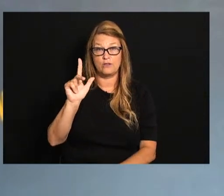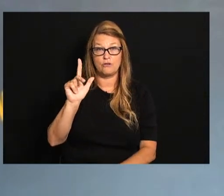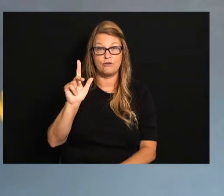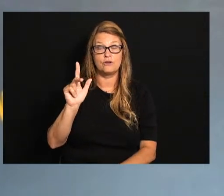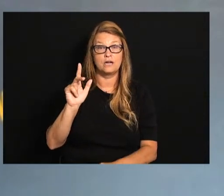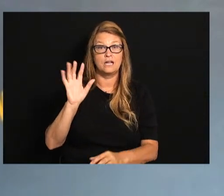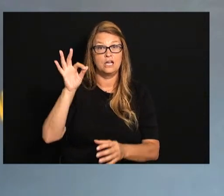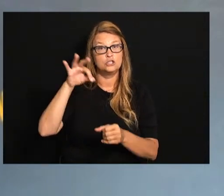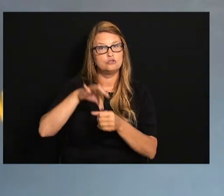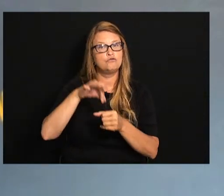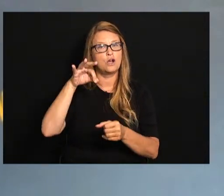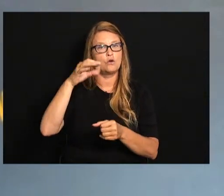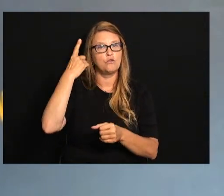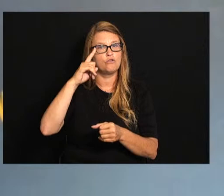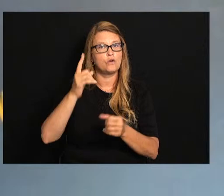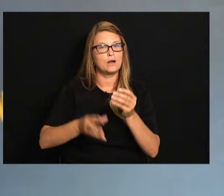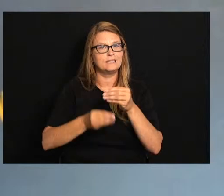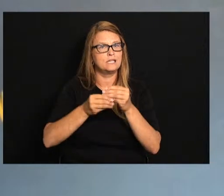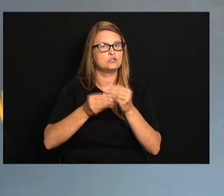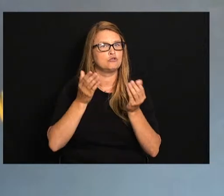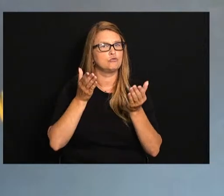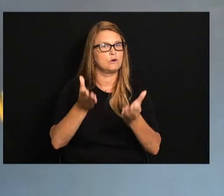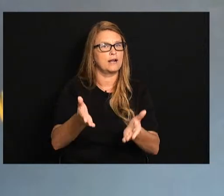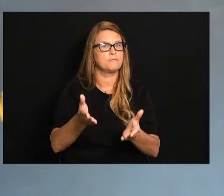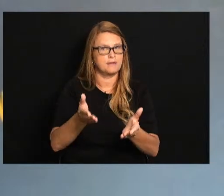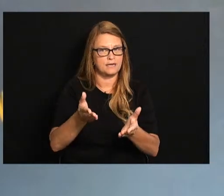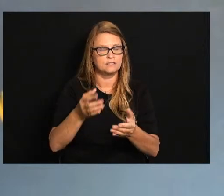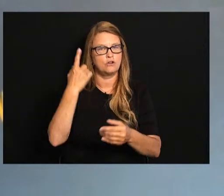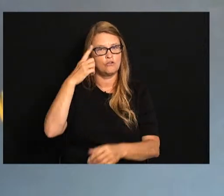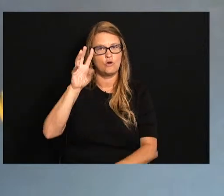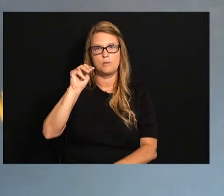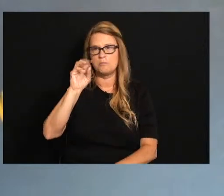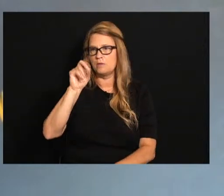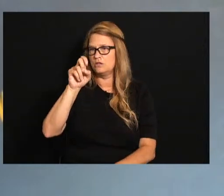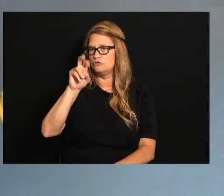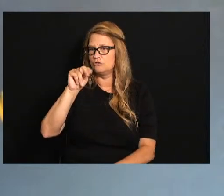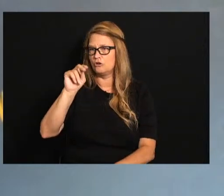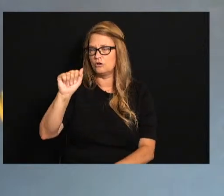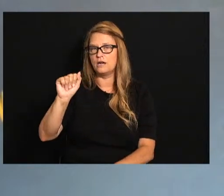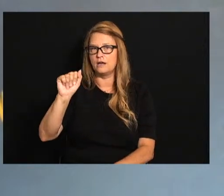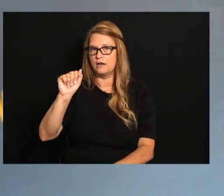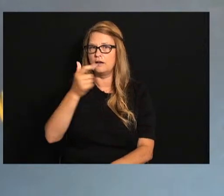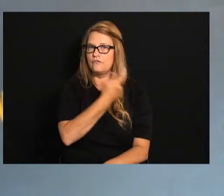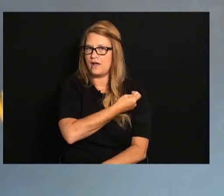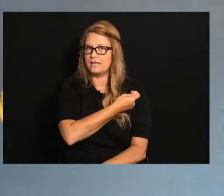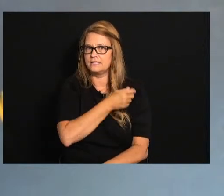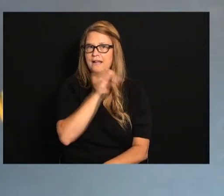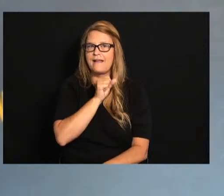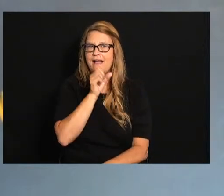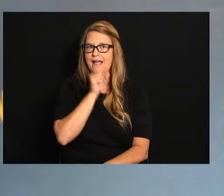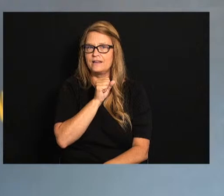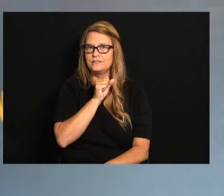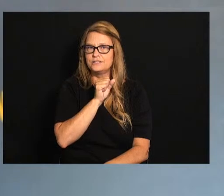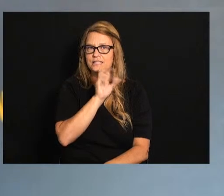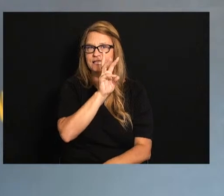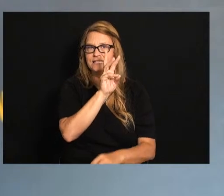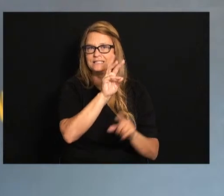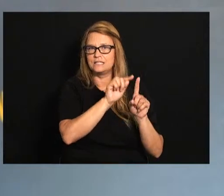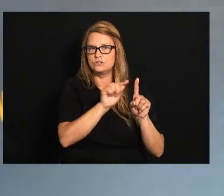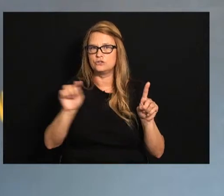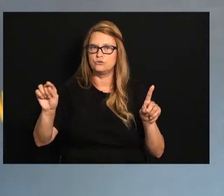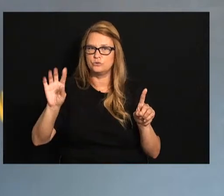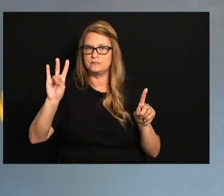to vote on additional recommendations related to Moderna vaccines for ages 6 through